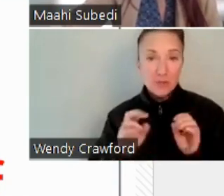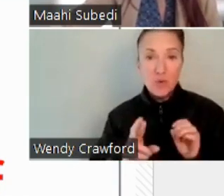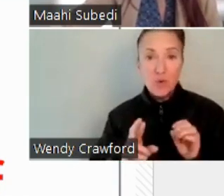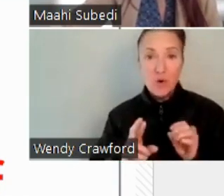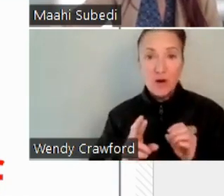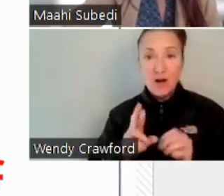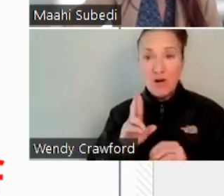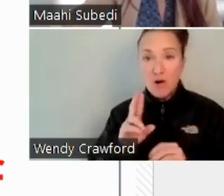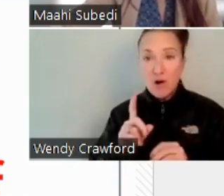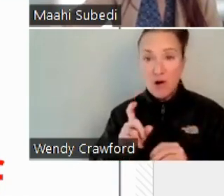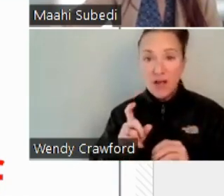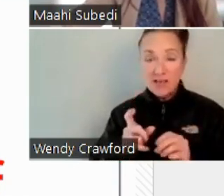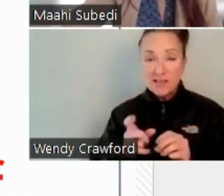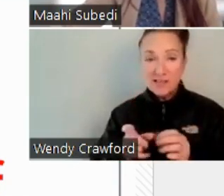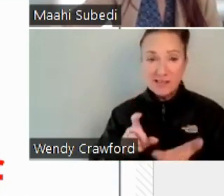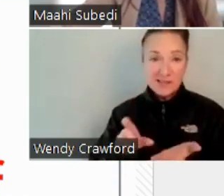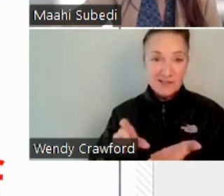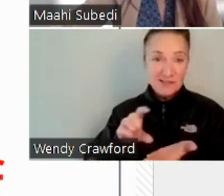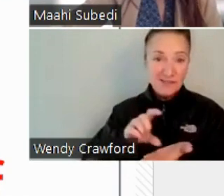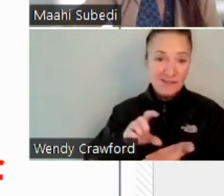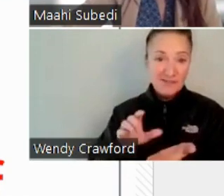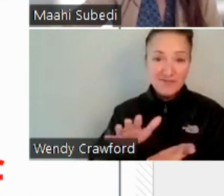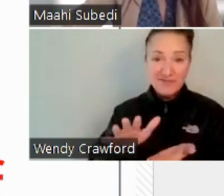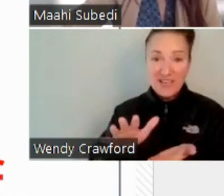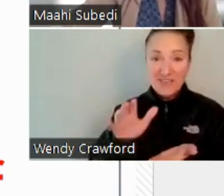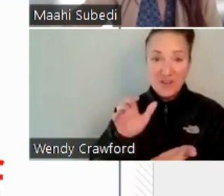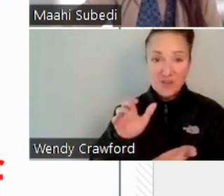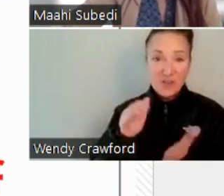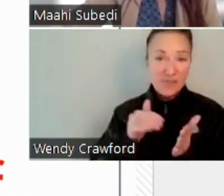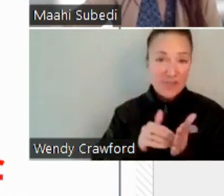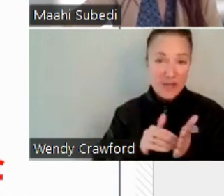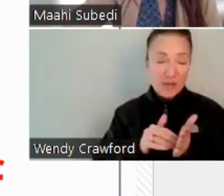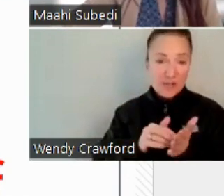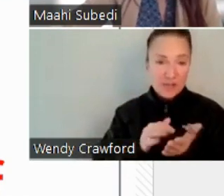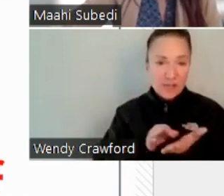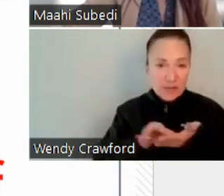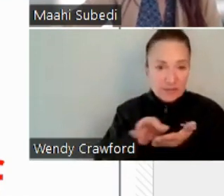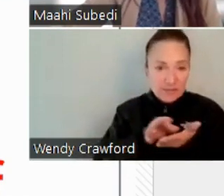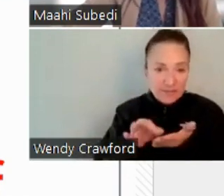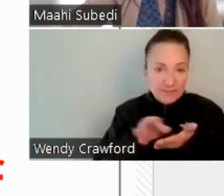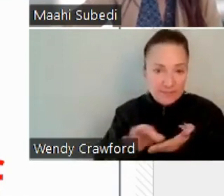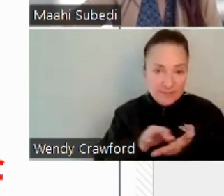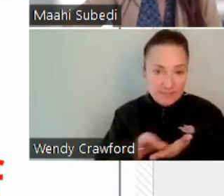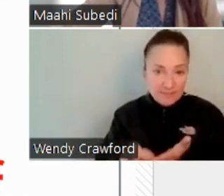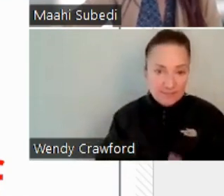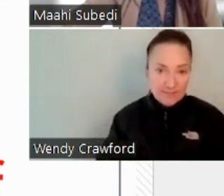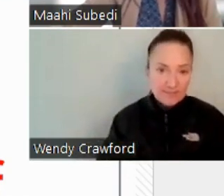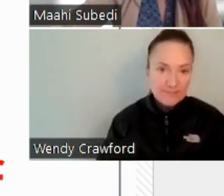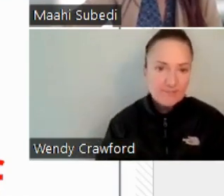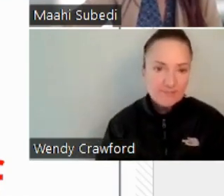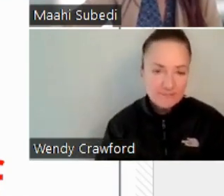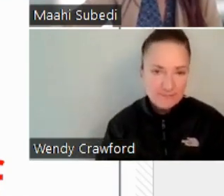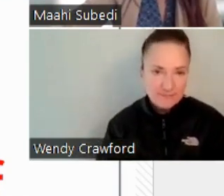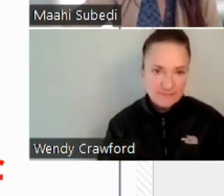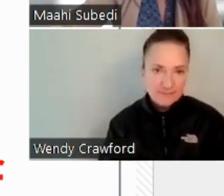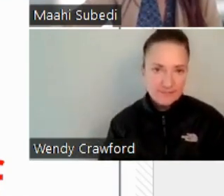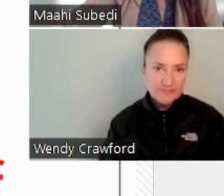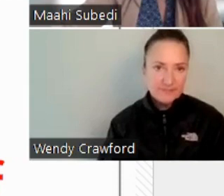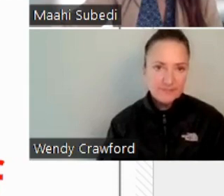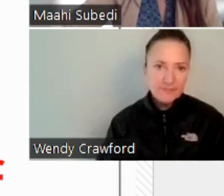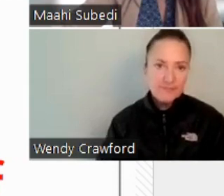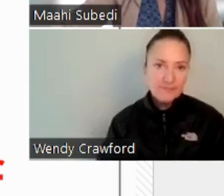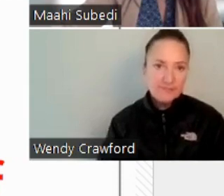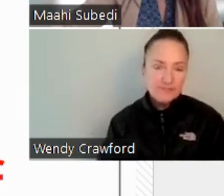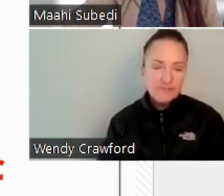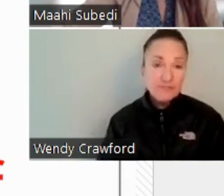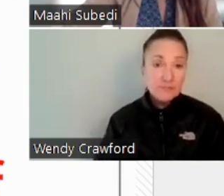with 500,000 pills. Or if you really thought about it, the numbers that you worked with in total could be really huge,